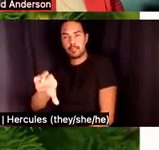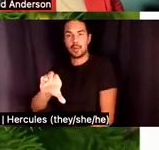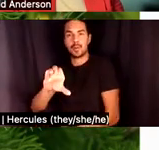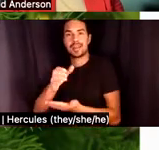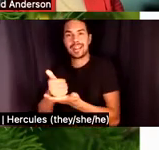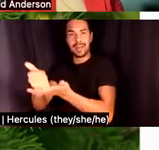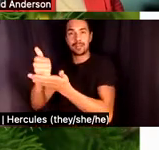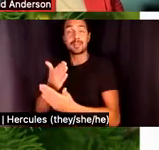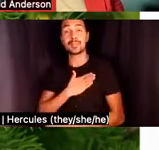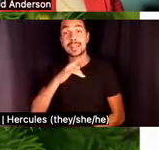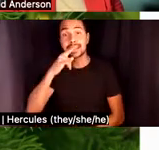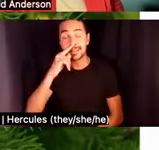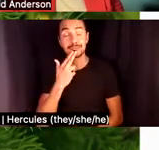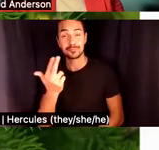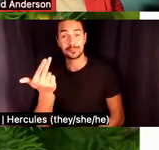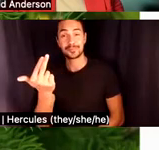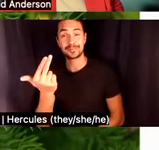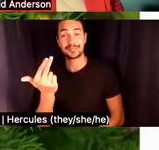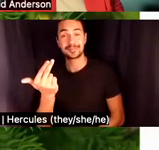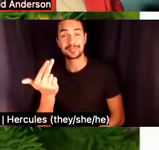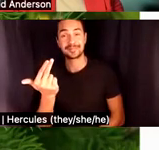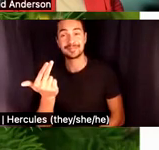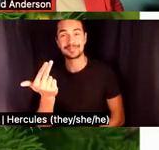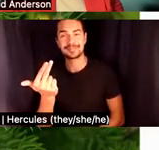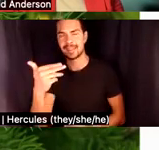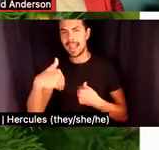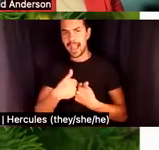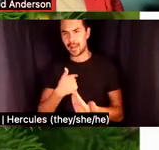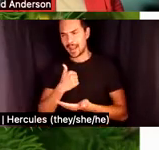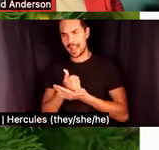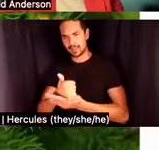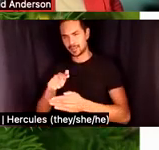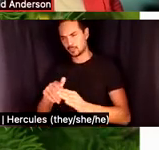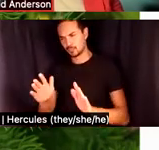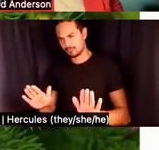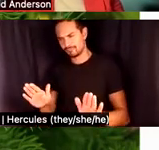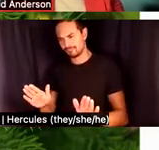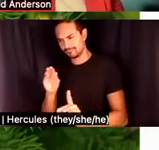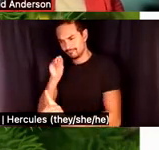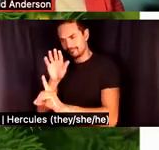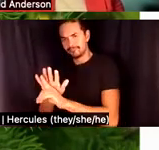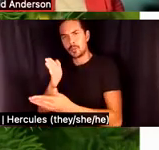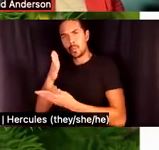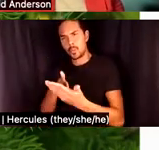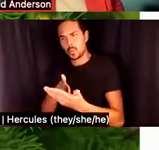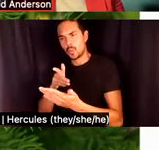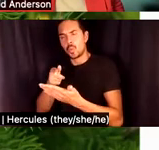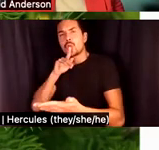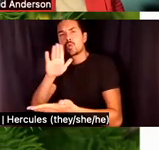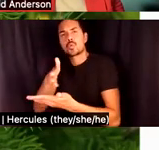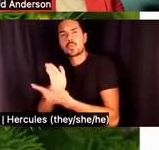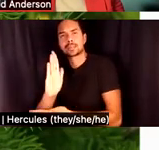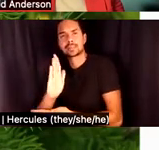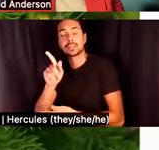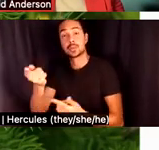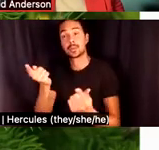13-year-old, and how am I really helping to raise her to understand what are her rights? Even when she's seeing a doctor, when